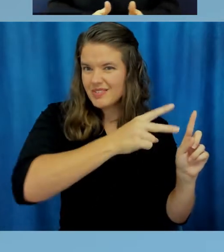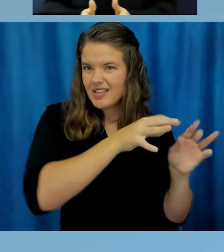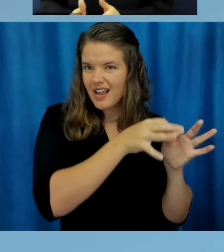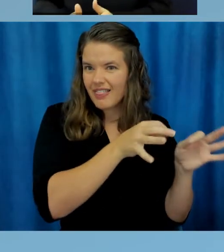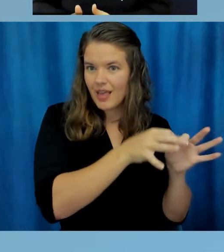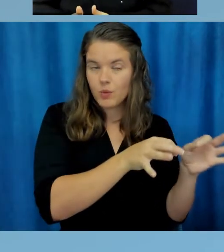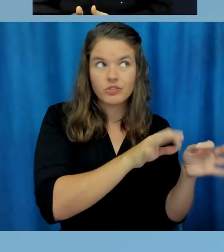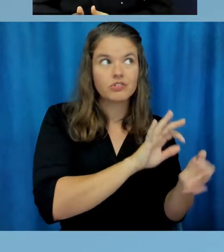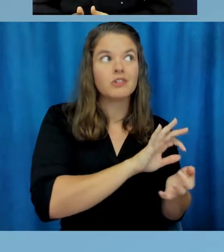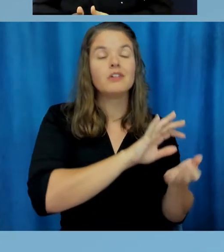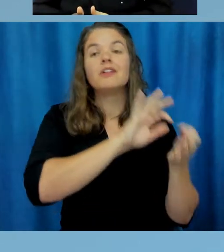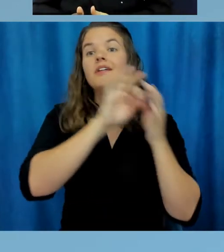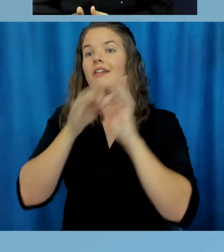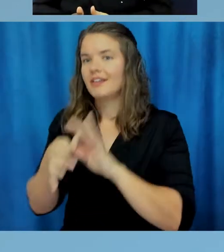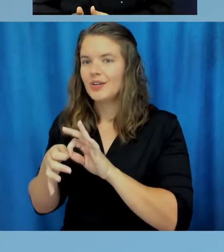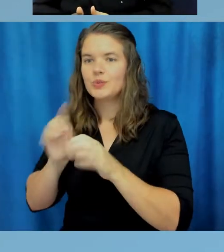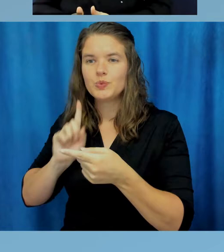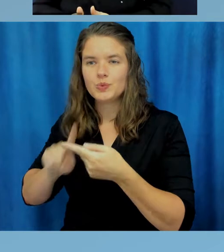into their L1.